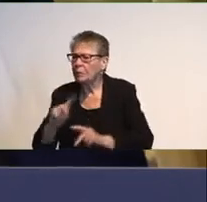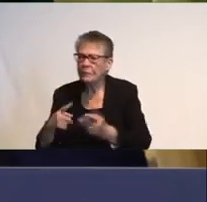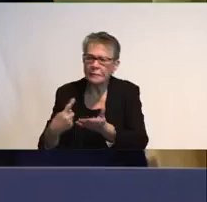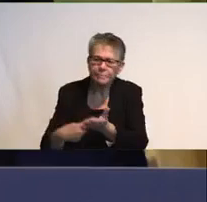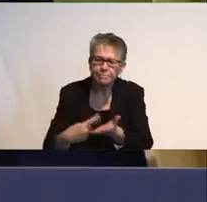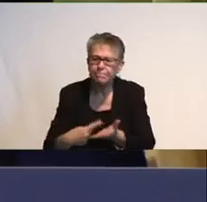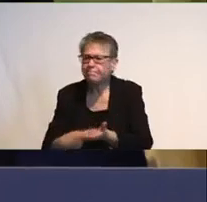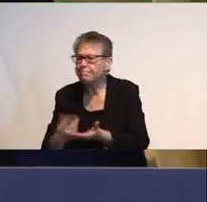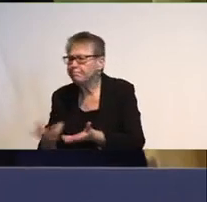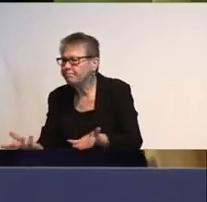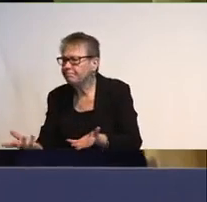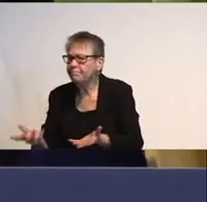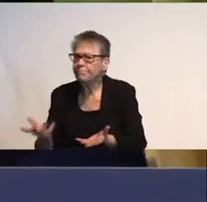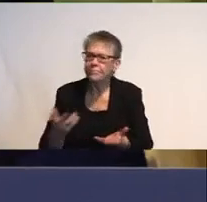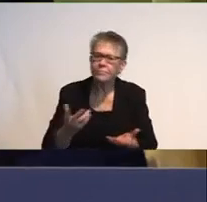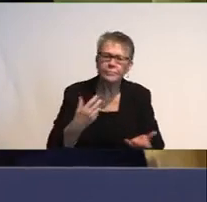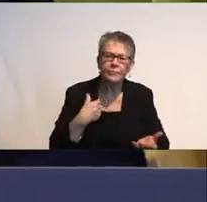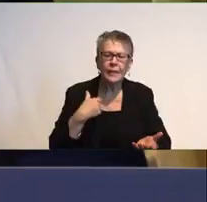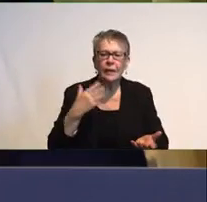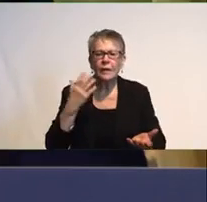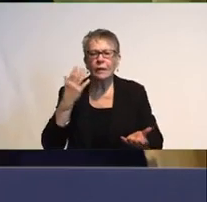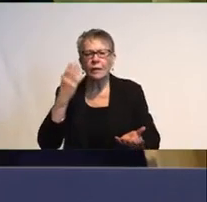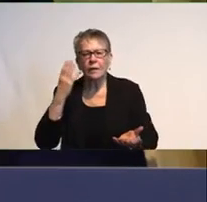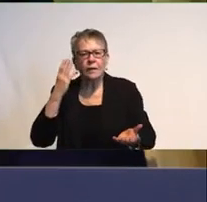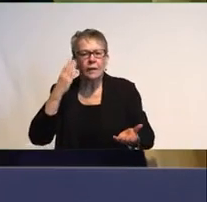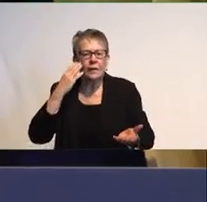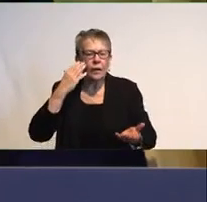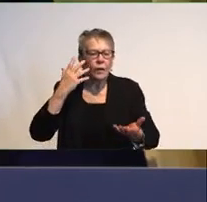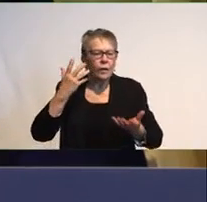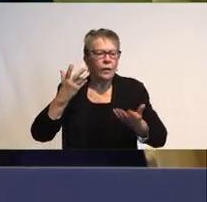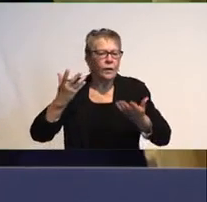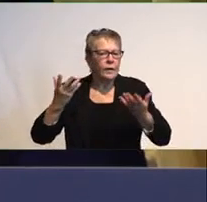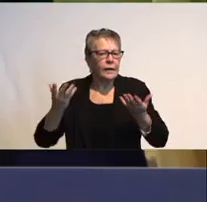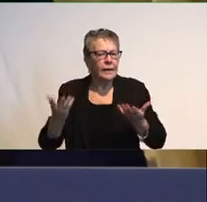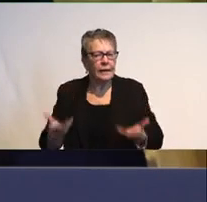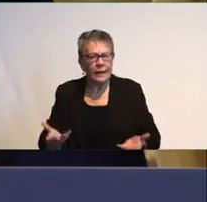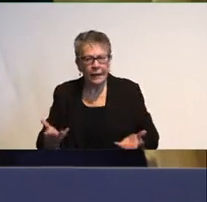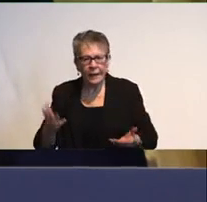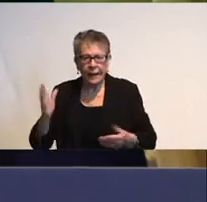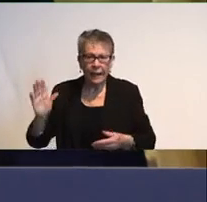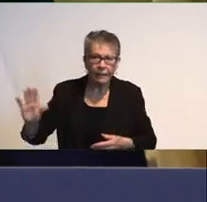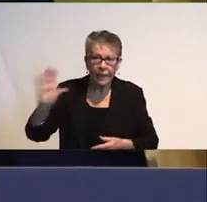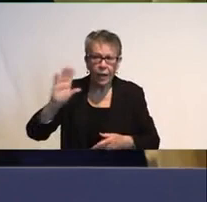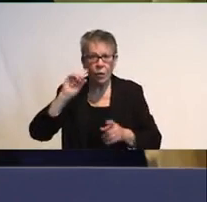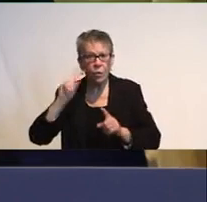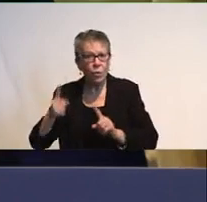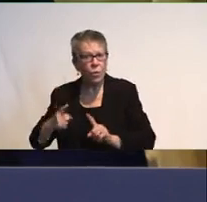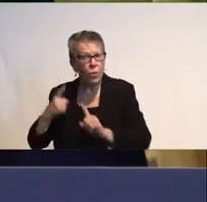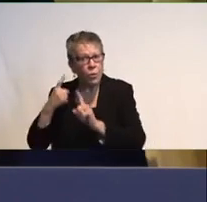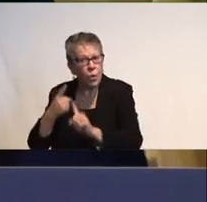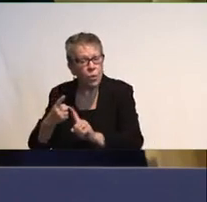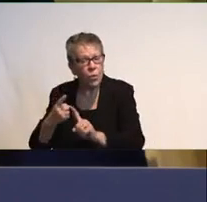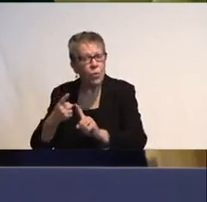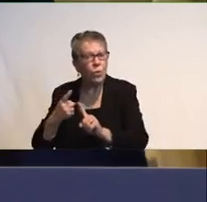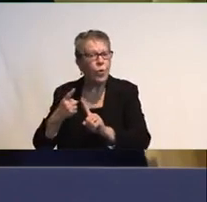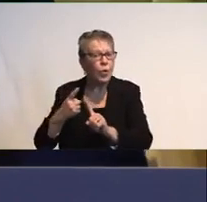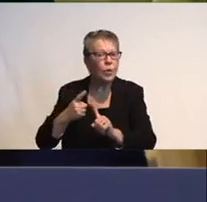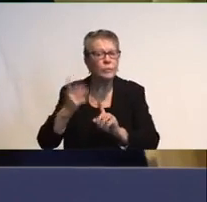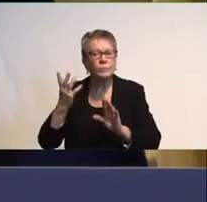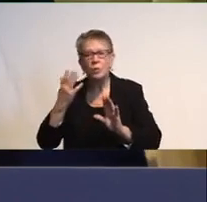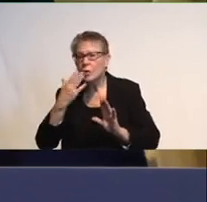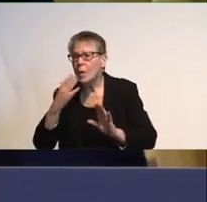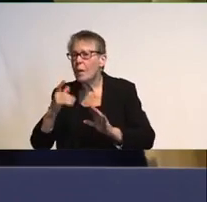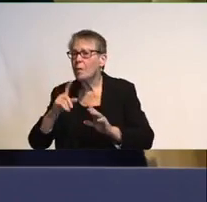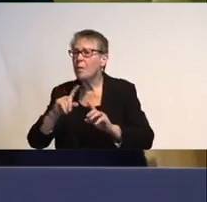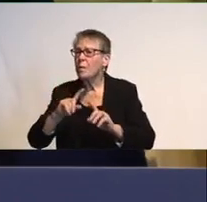the direction, conceptually, are all good by me, but details to be determined, and